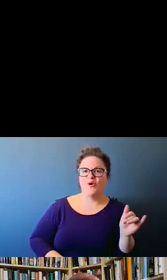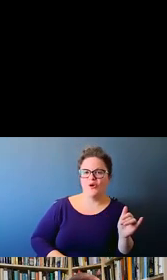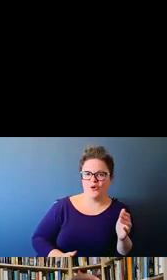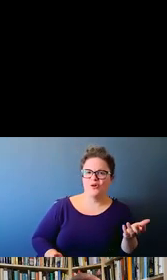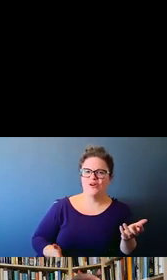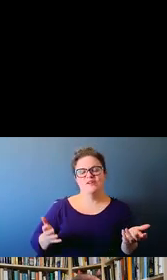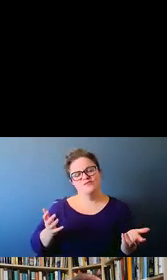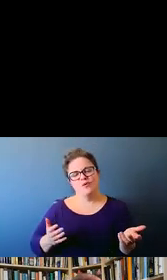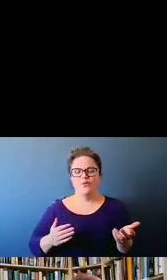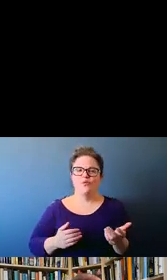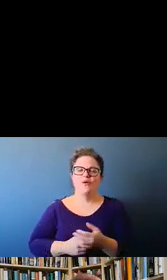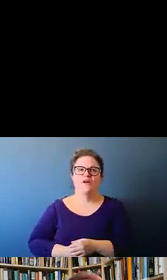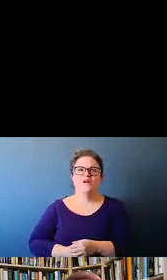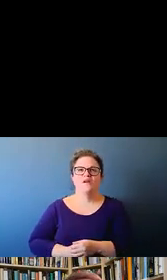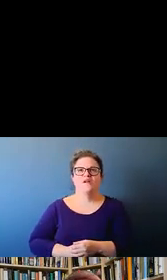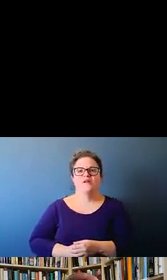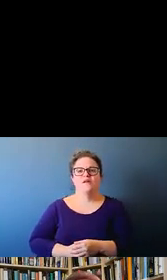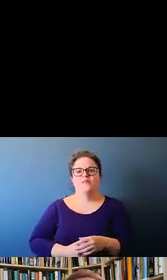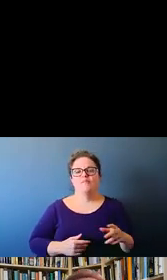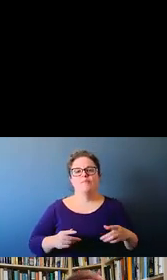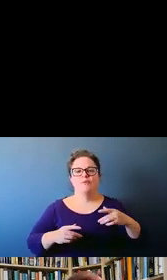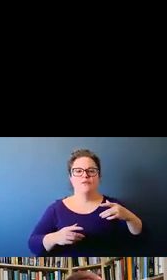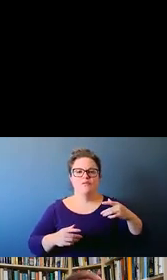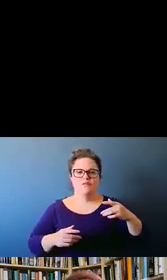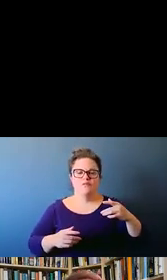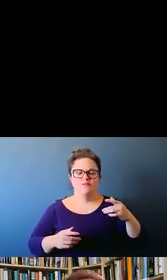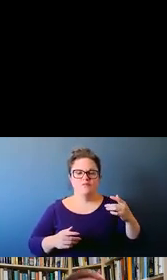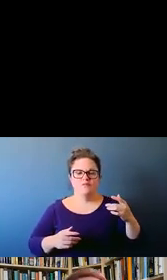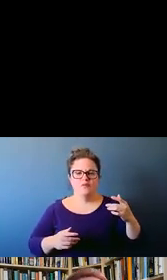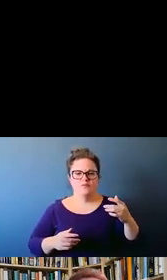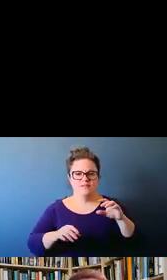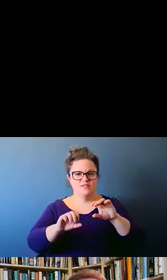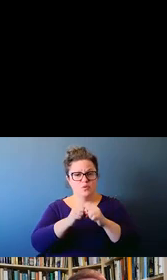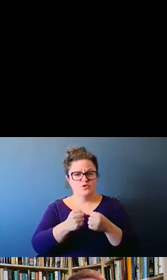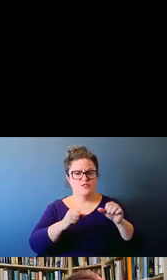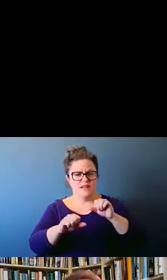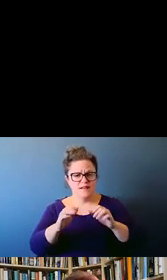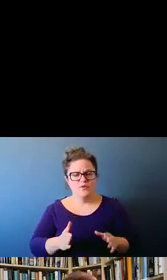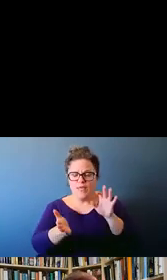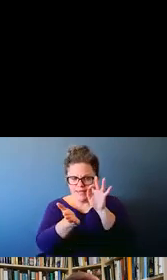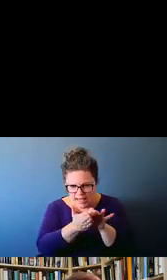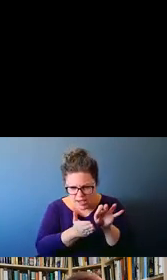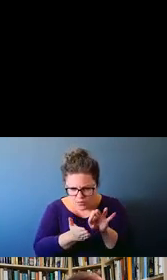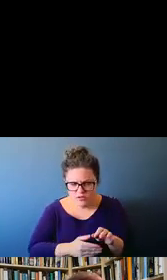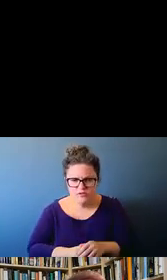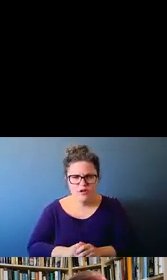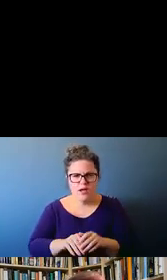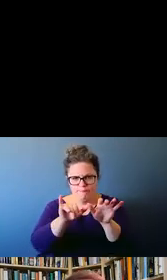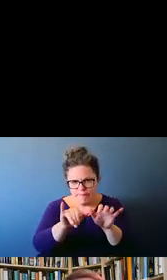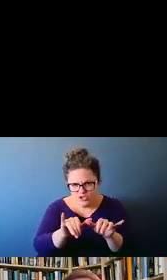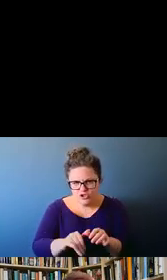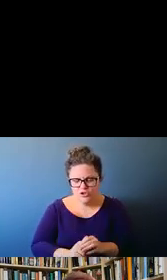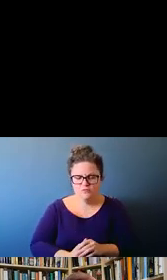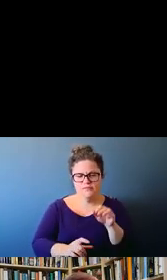there's a tendency to measure, to count, to assess groups of